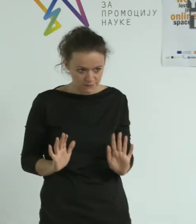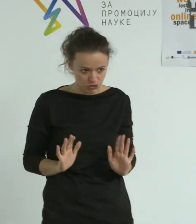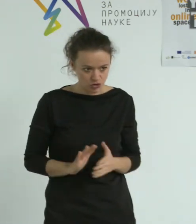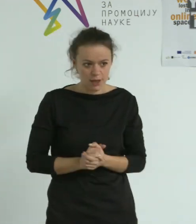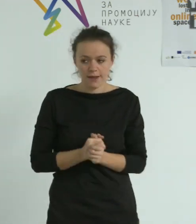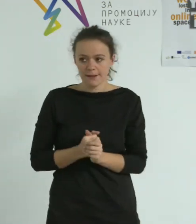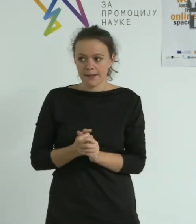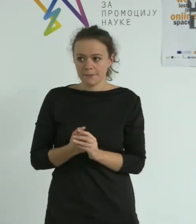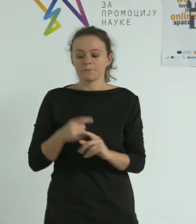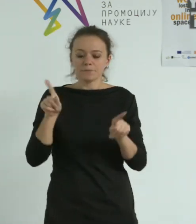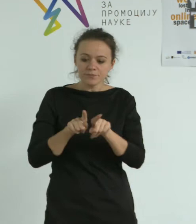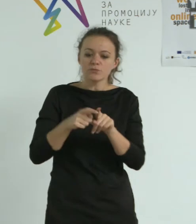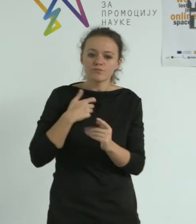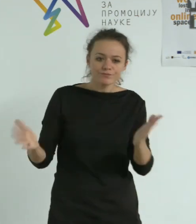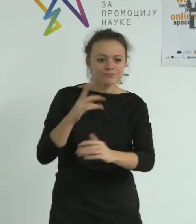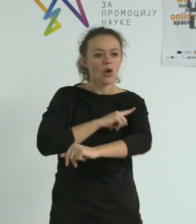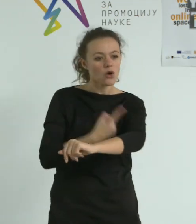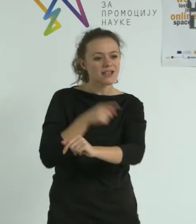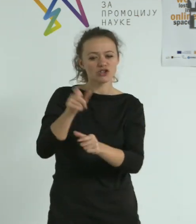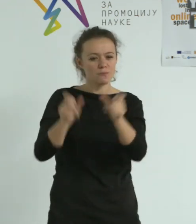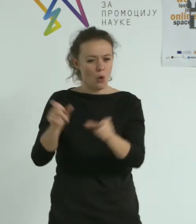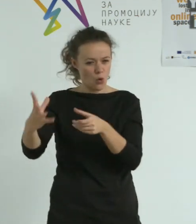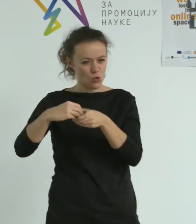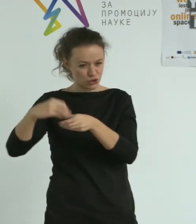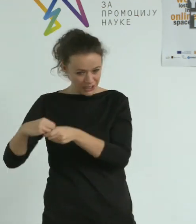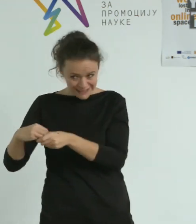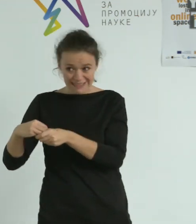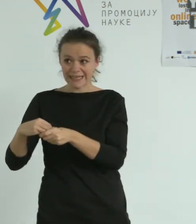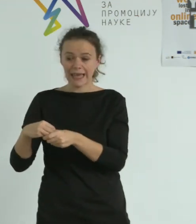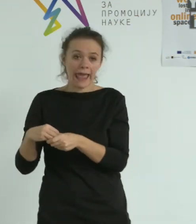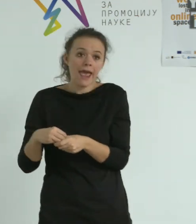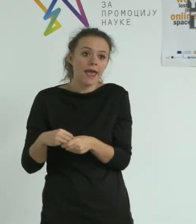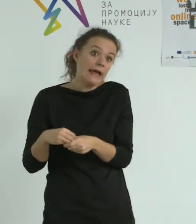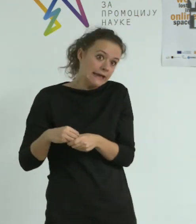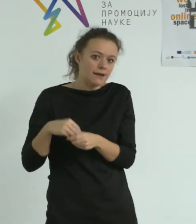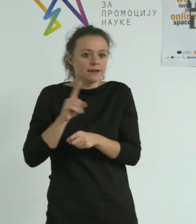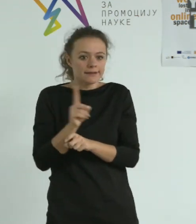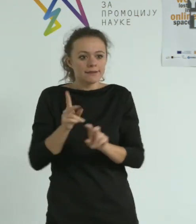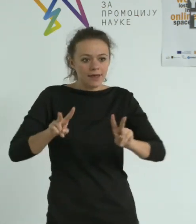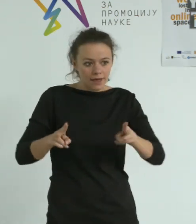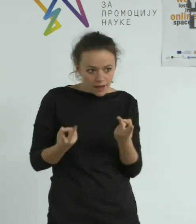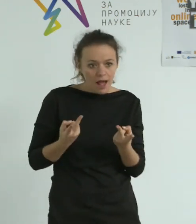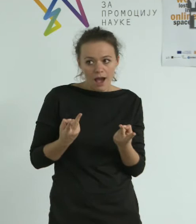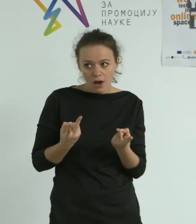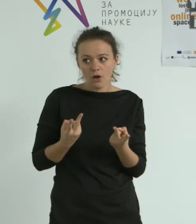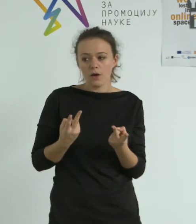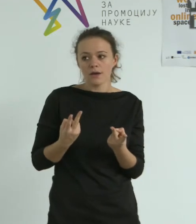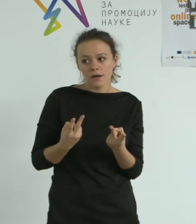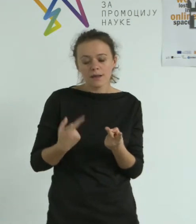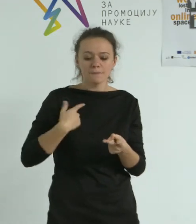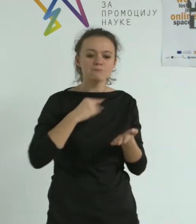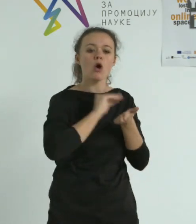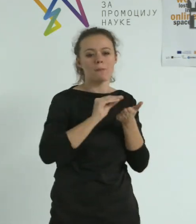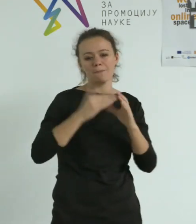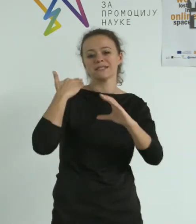Also, encouraging participation was not easy. We wrote them